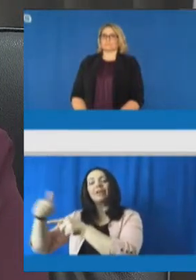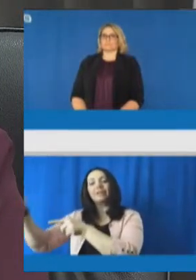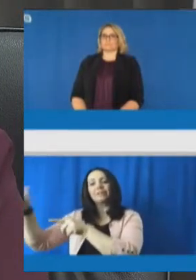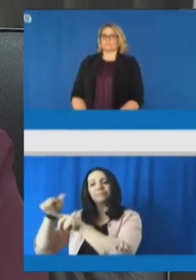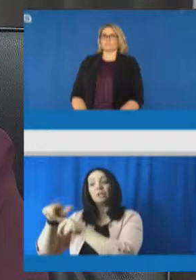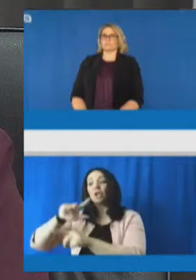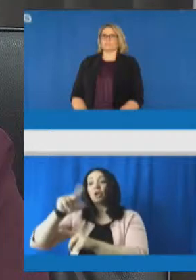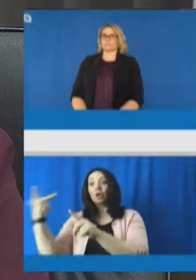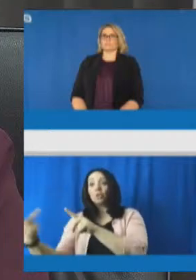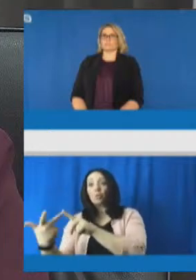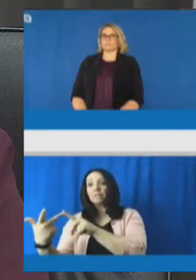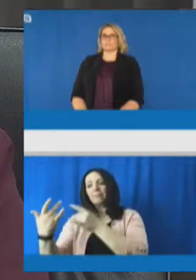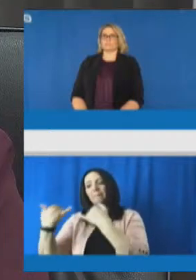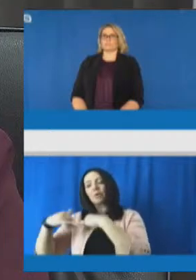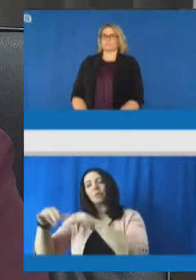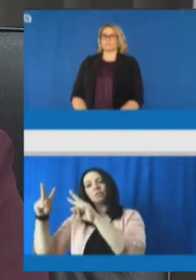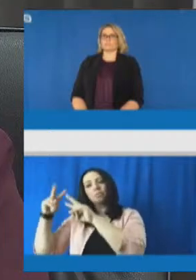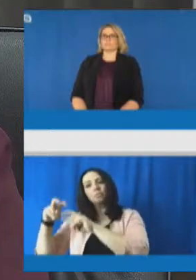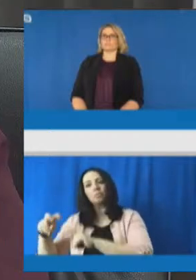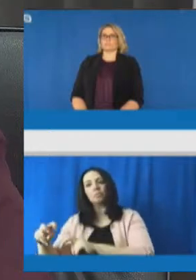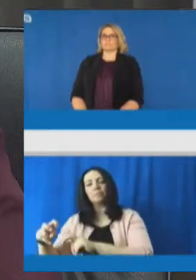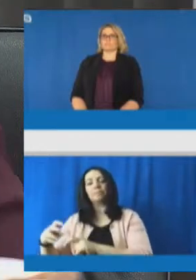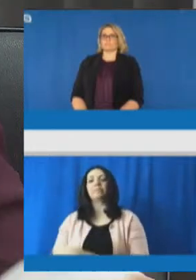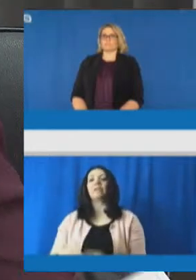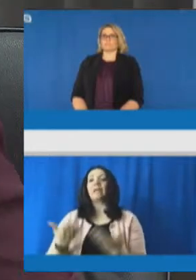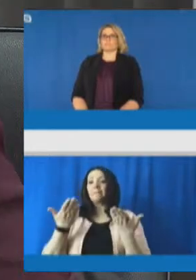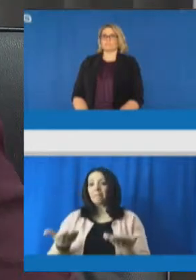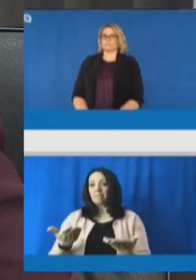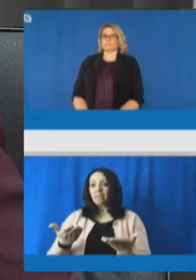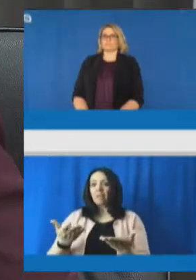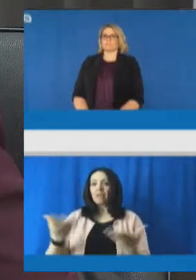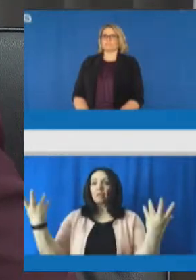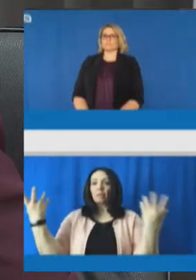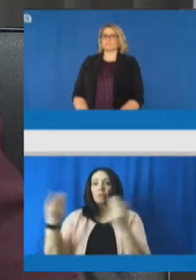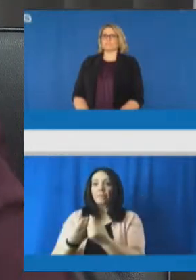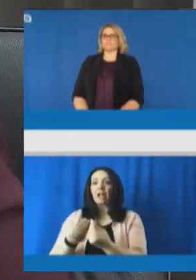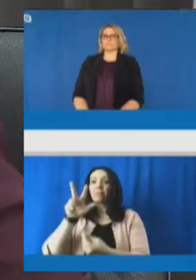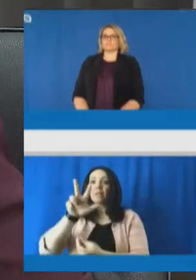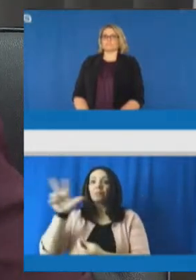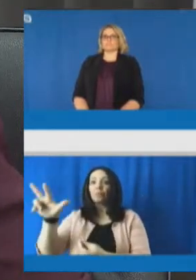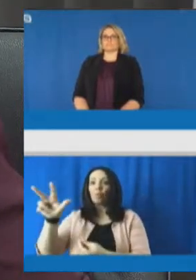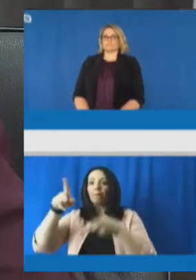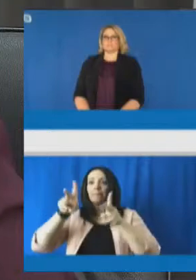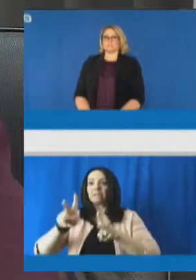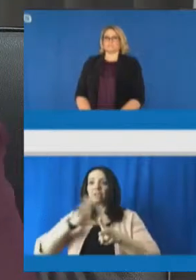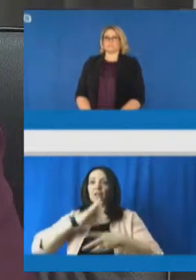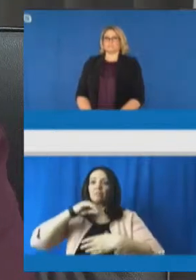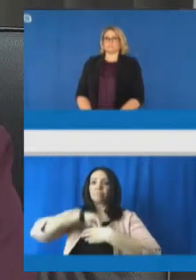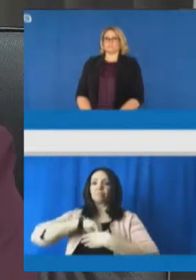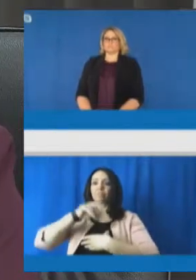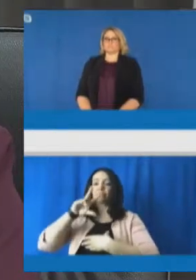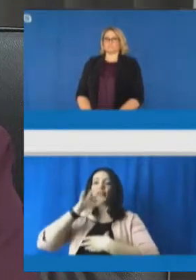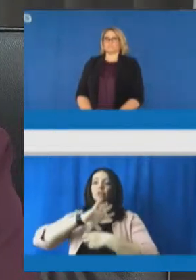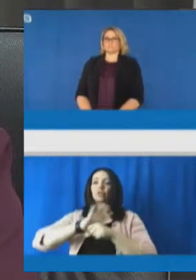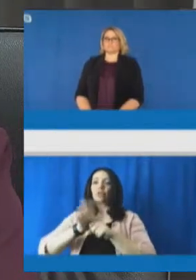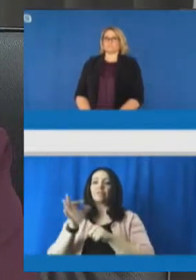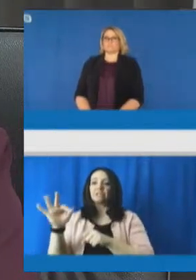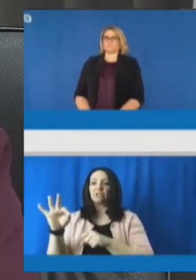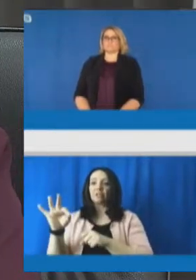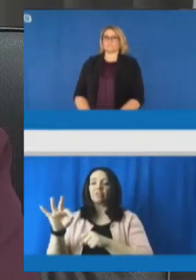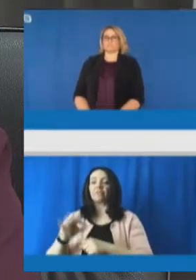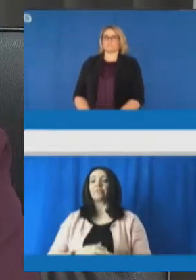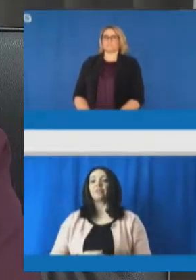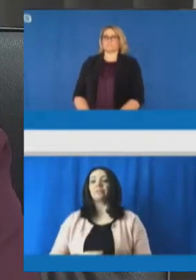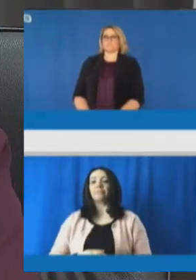des personnes dont la vie est touchée par ce virus. Today, there are 3 new confirmed cases of COVID-19 in New